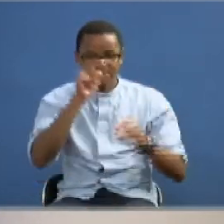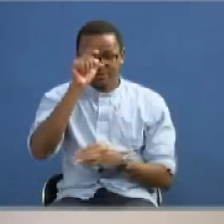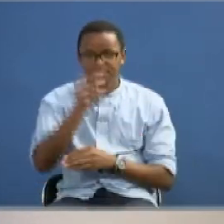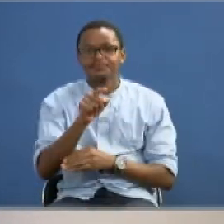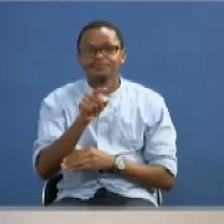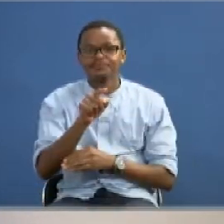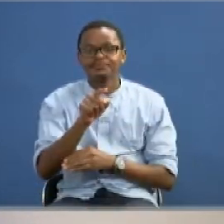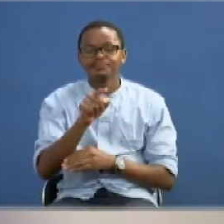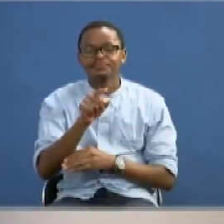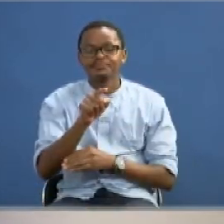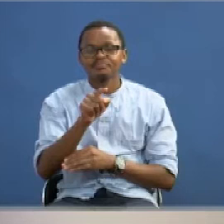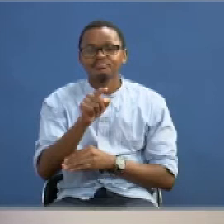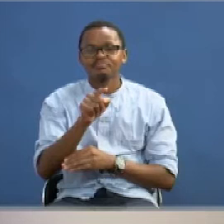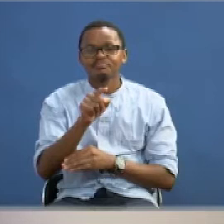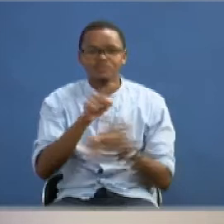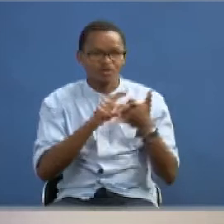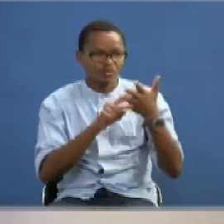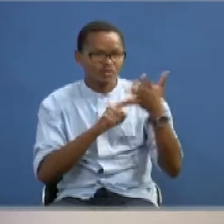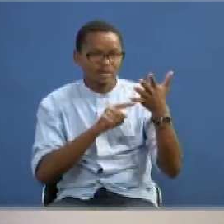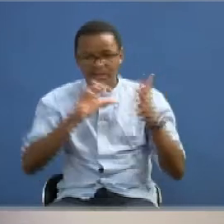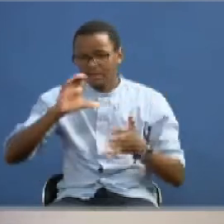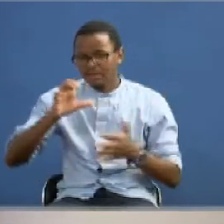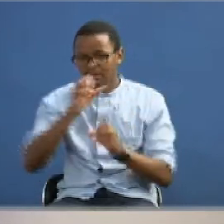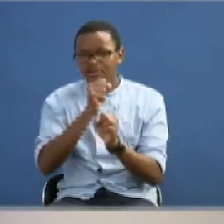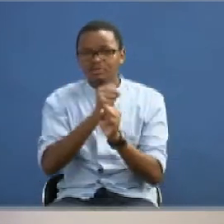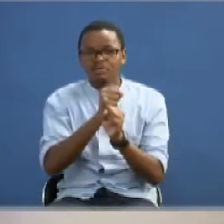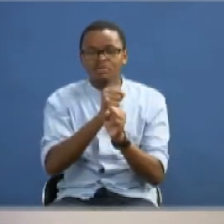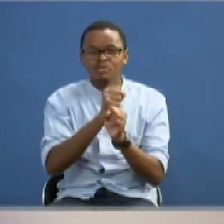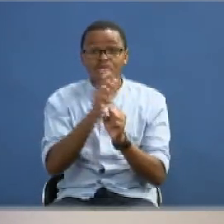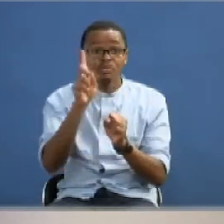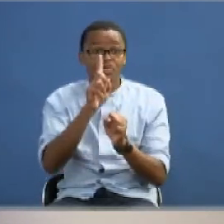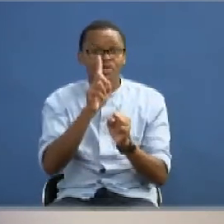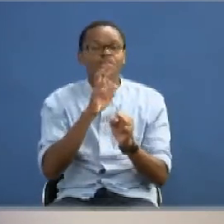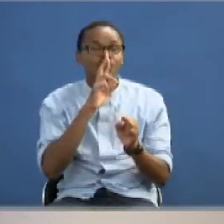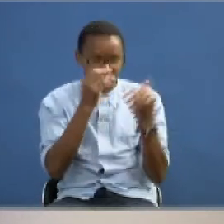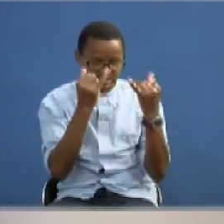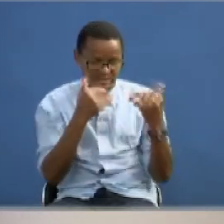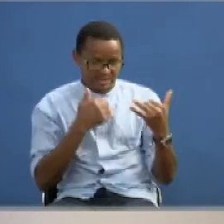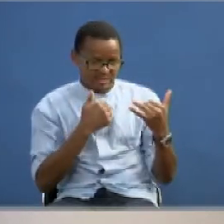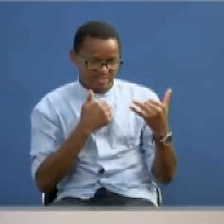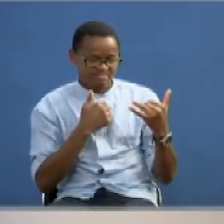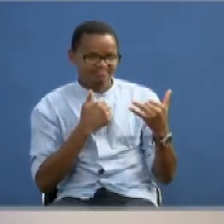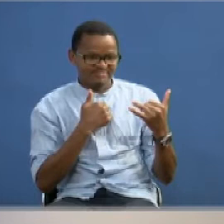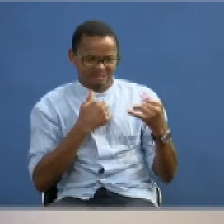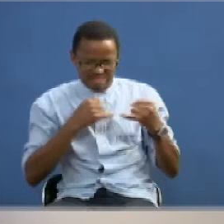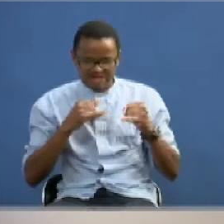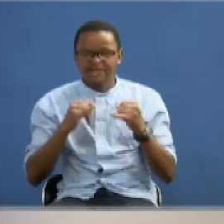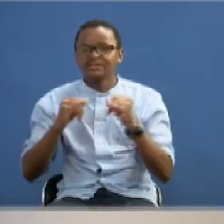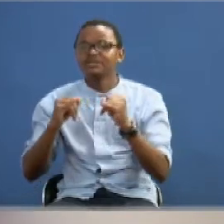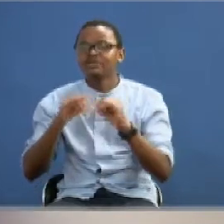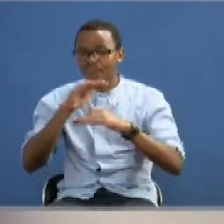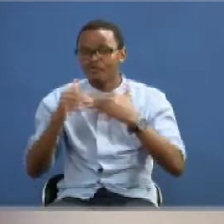Irene, I must say what the counties have done and where we are as a country has been a concerted effort,